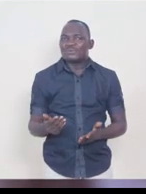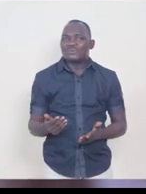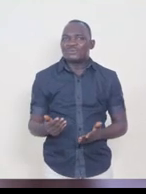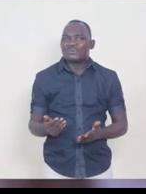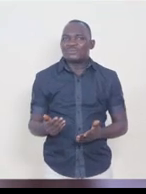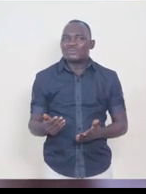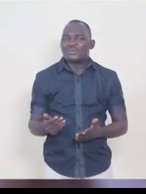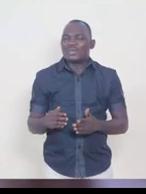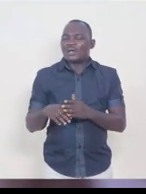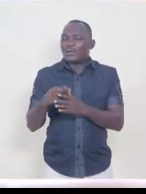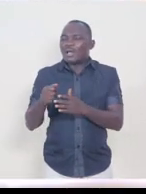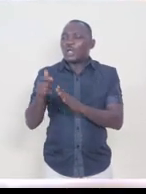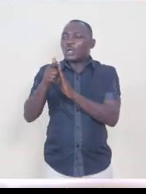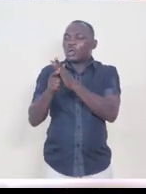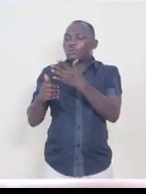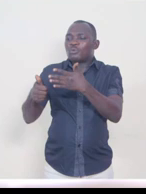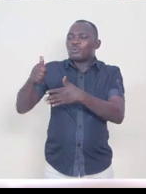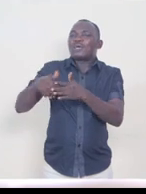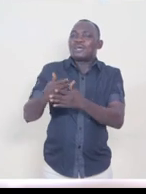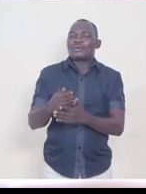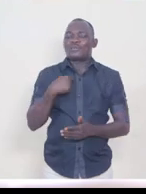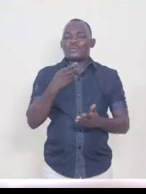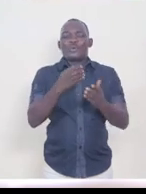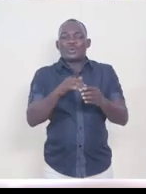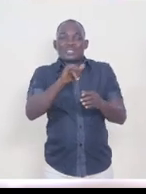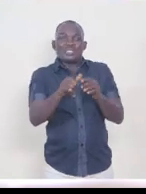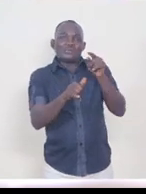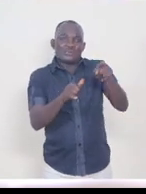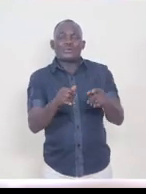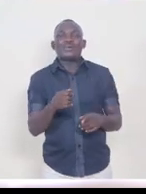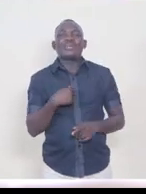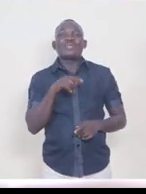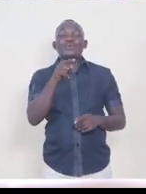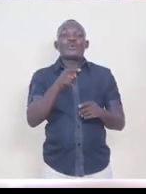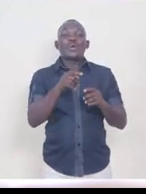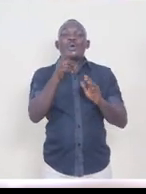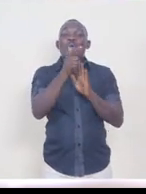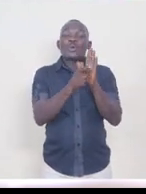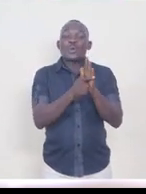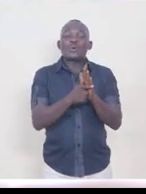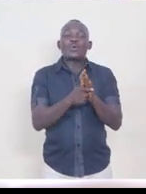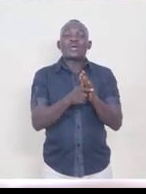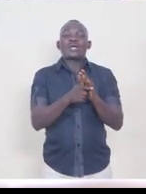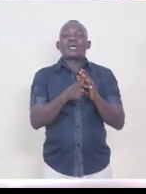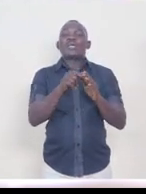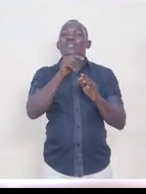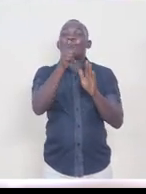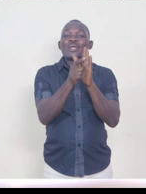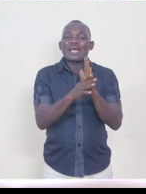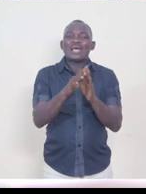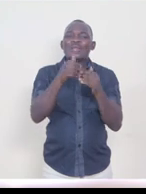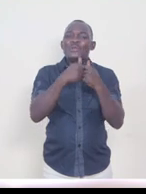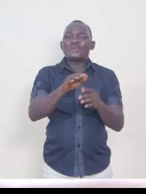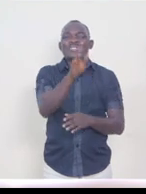up the ladder do you want to climb? I would love to be as great as you, sir. You haven't lost any case in about 3 years. Oh,